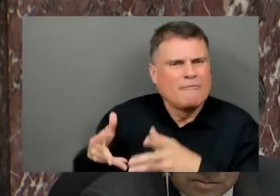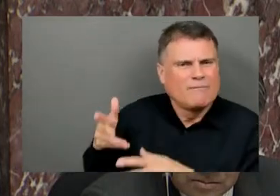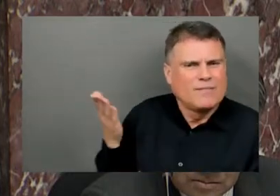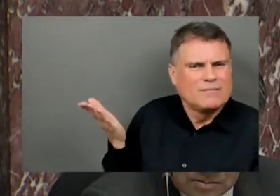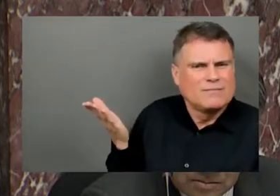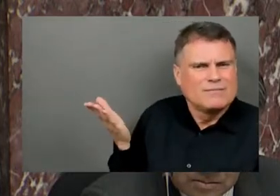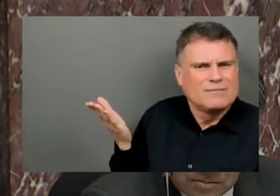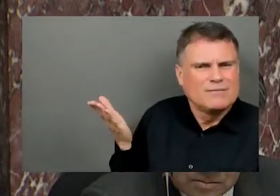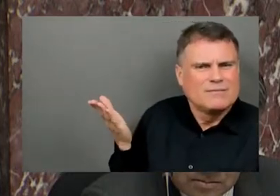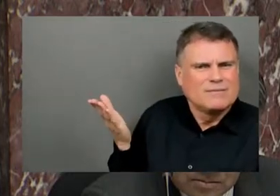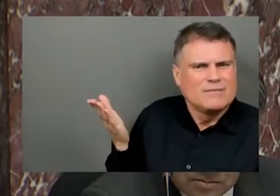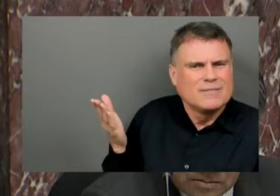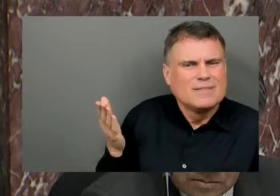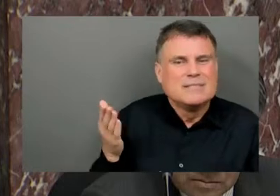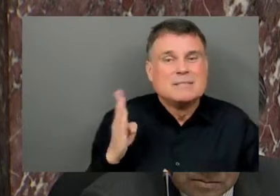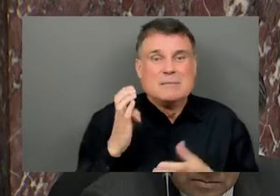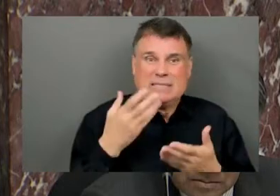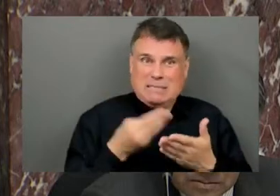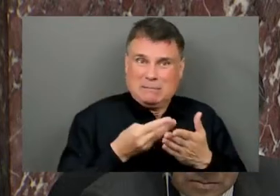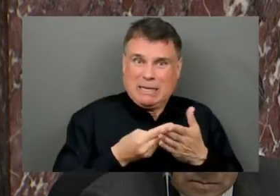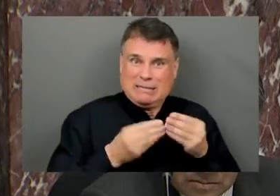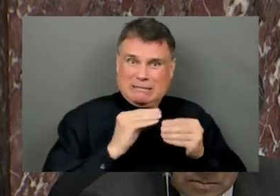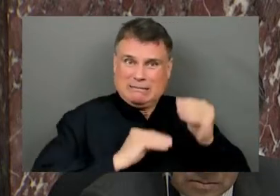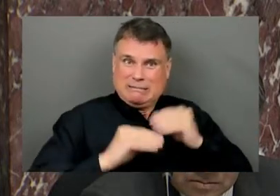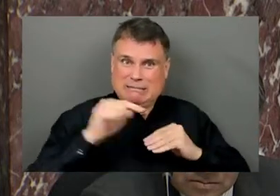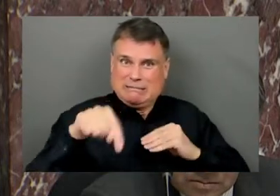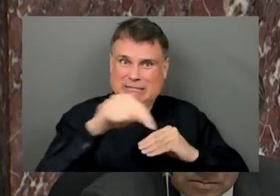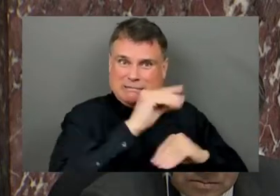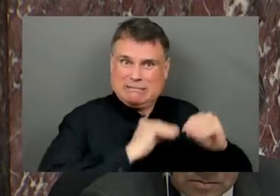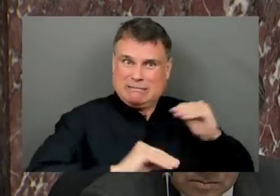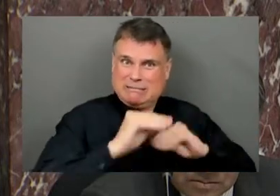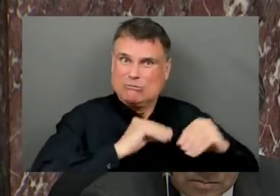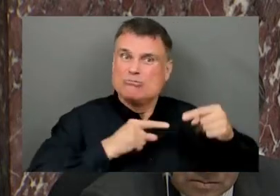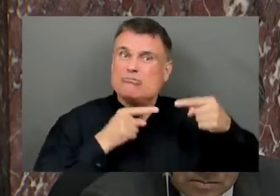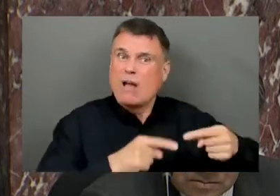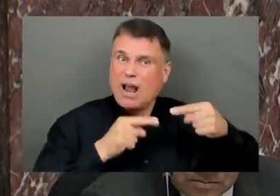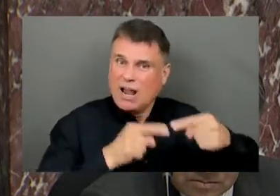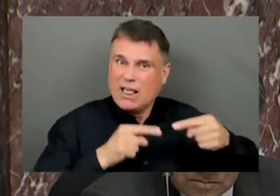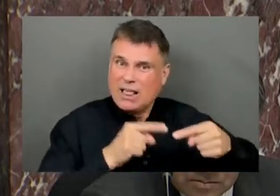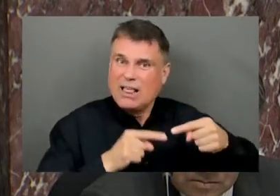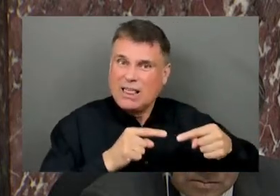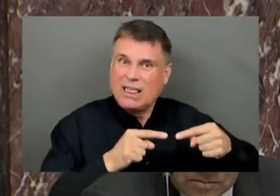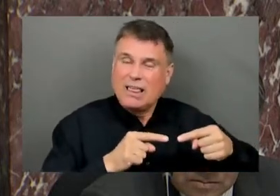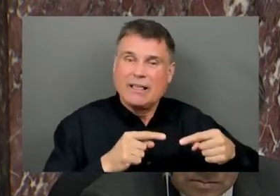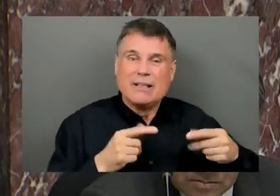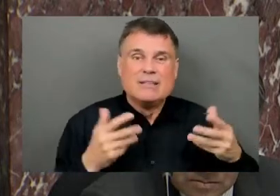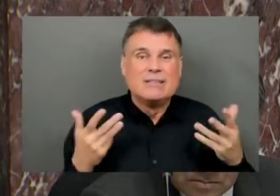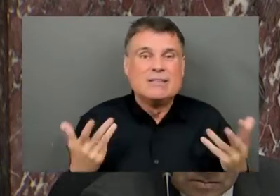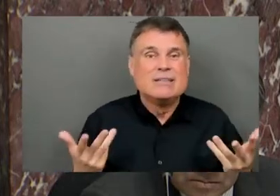And by increasing the costly carbon tax, he will continue to do that by over 30 cents up